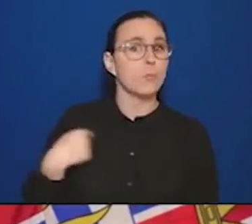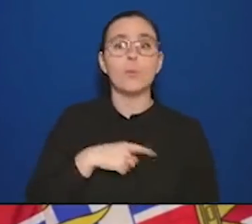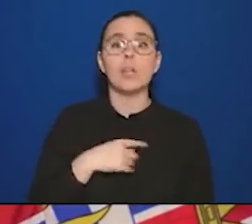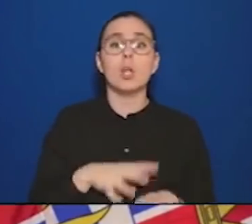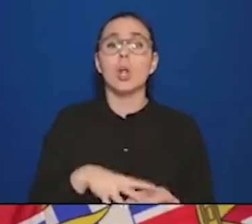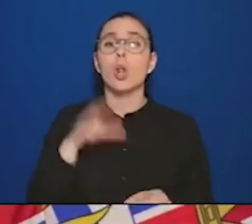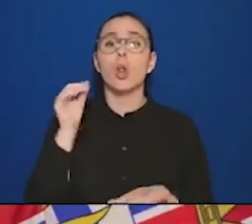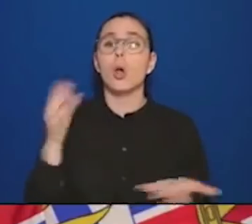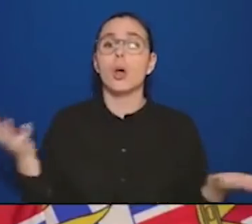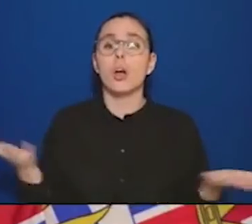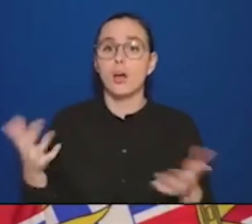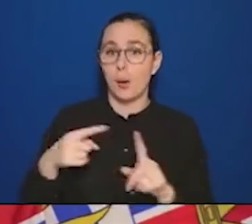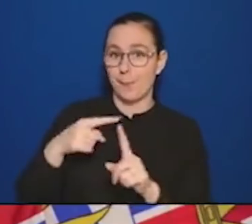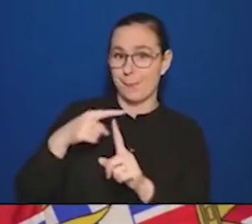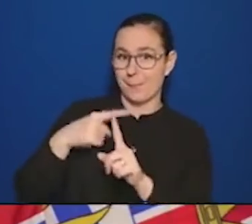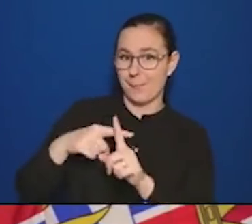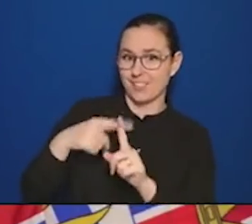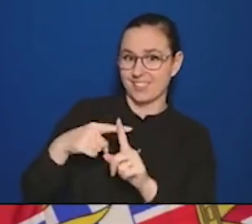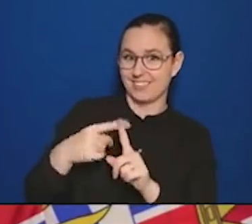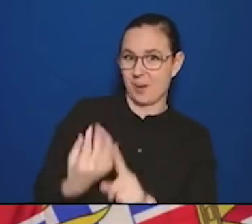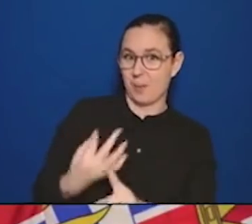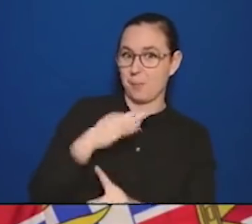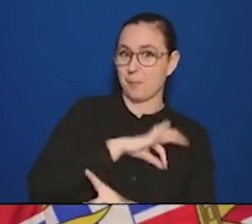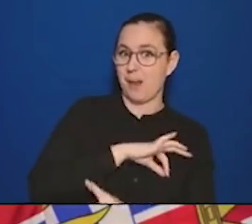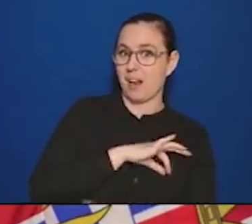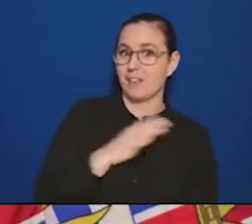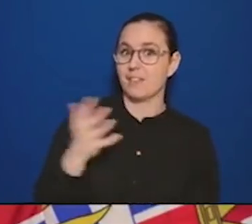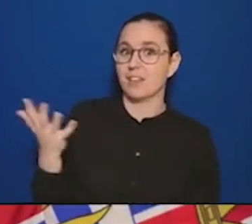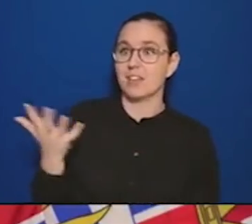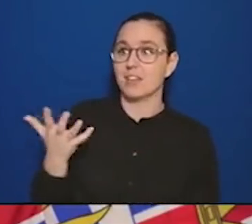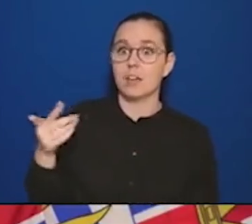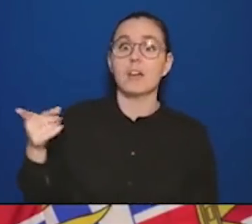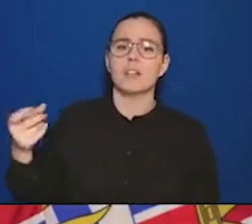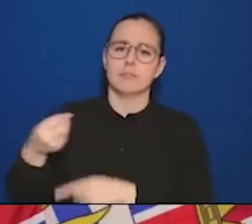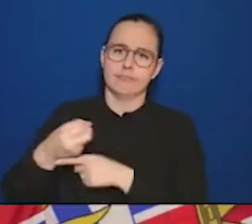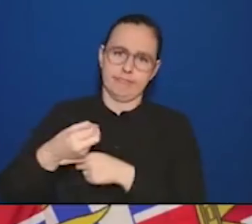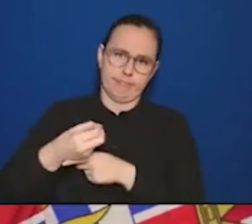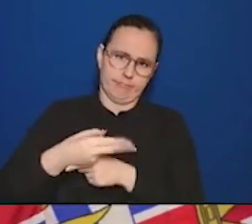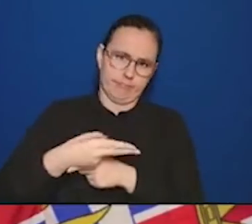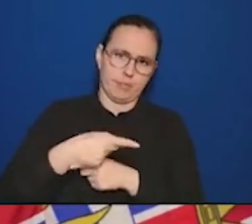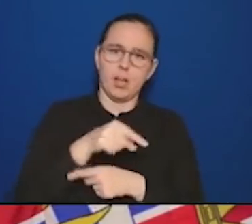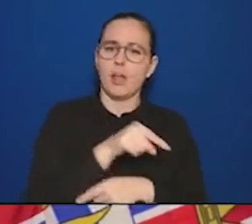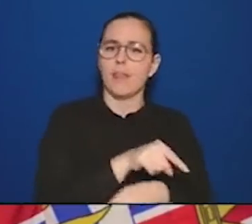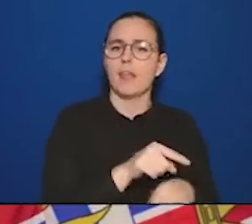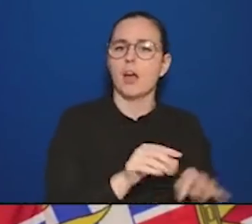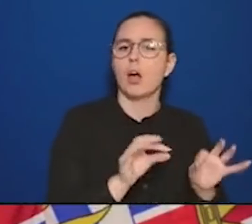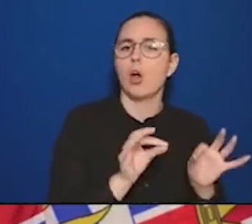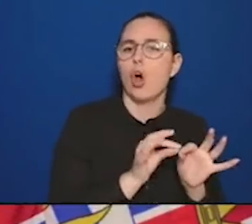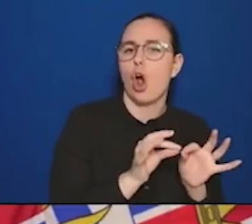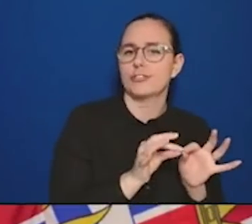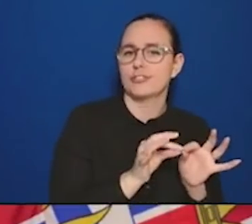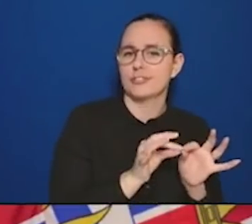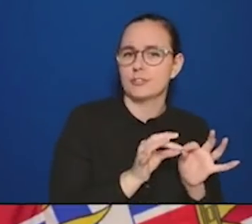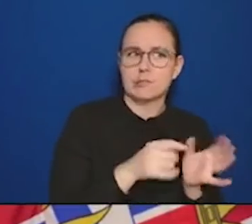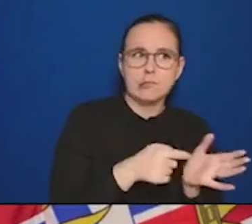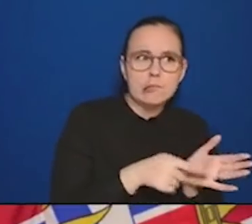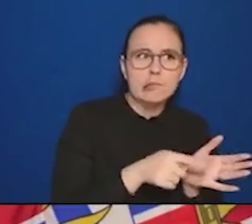exceed than the cost or the modest cost that comes with paid sick leave. For